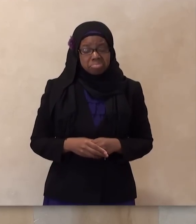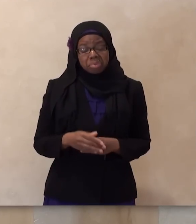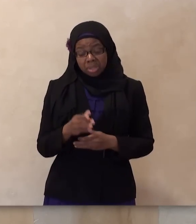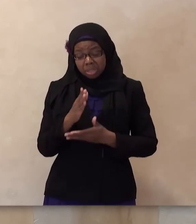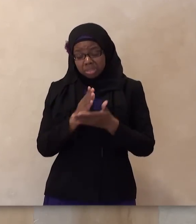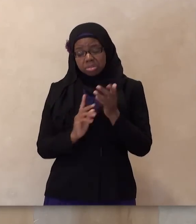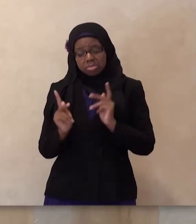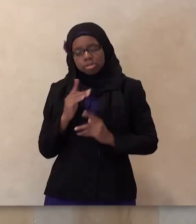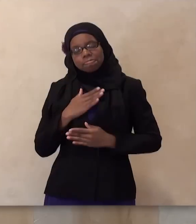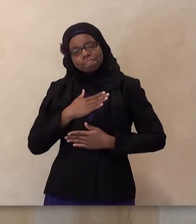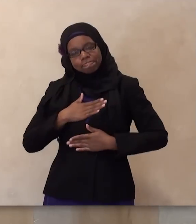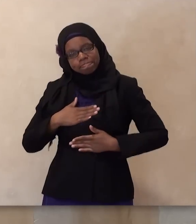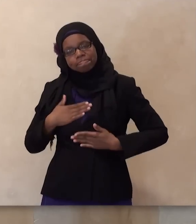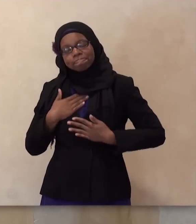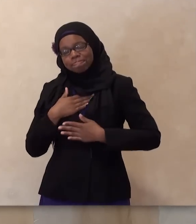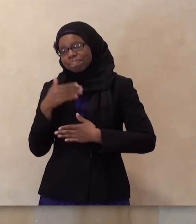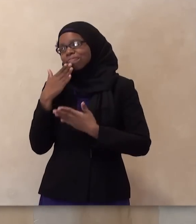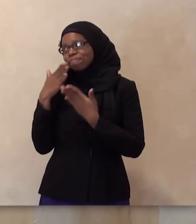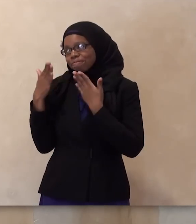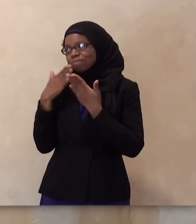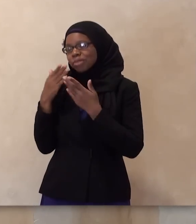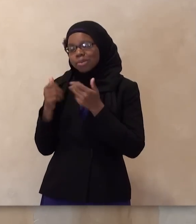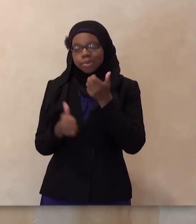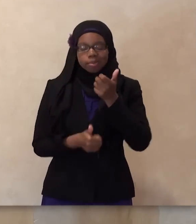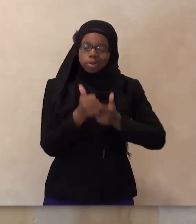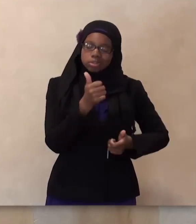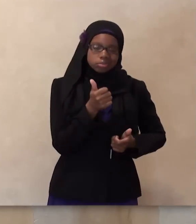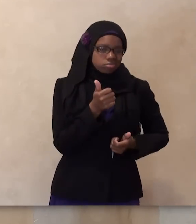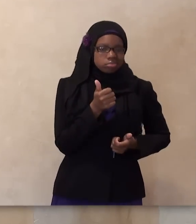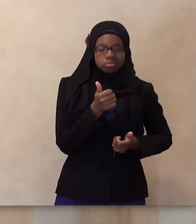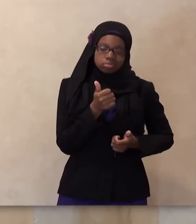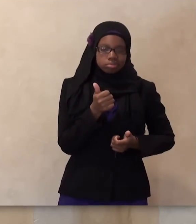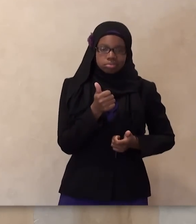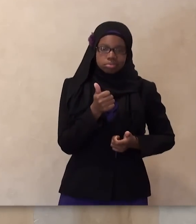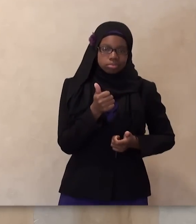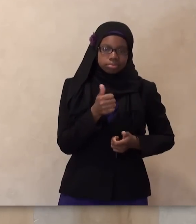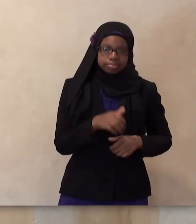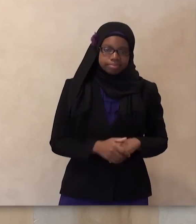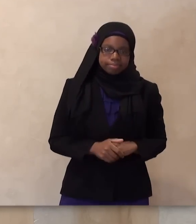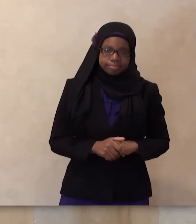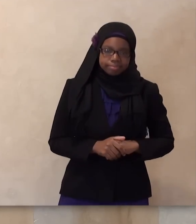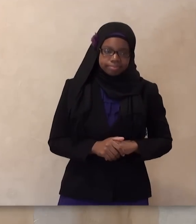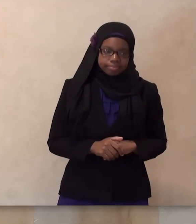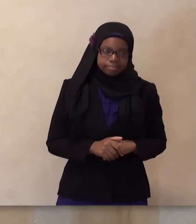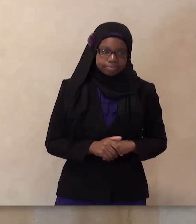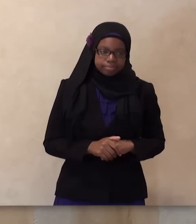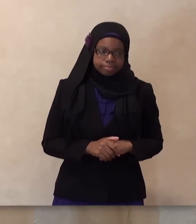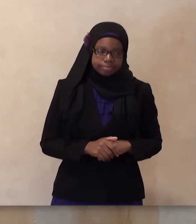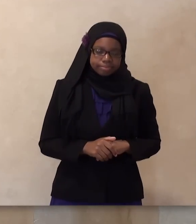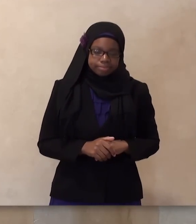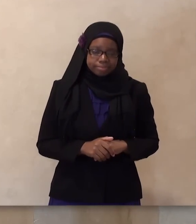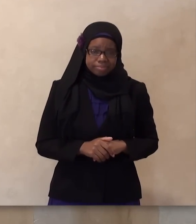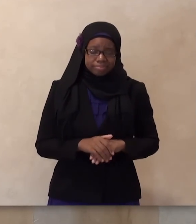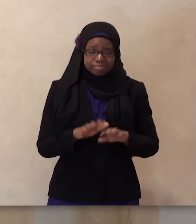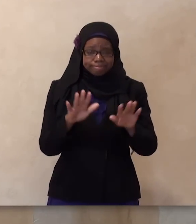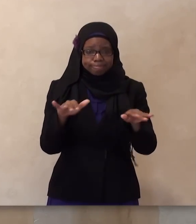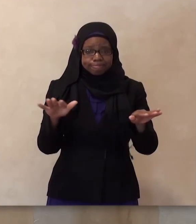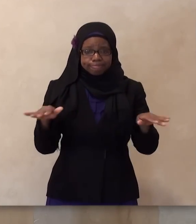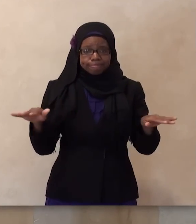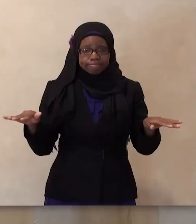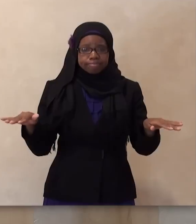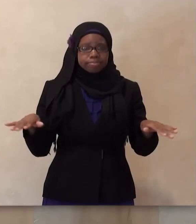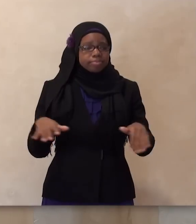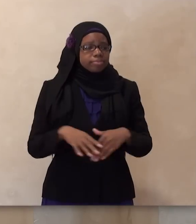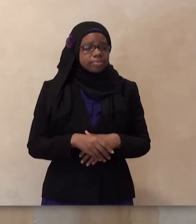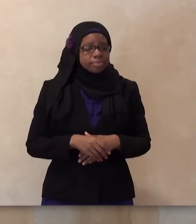Allah subhanahu wa ta'ala, but most of them were ungrateful to Allah subhanahu wa ta'ala. My brothers and sisters, if